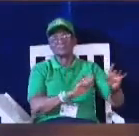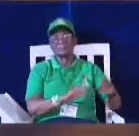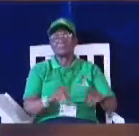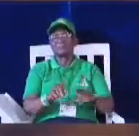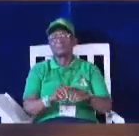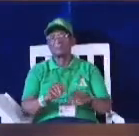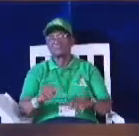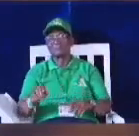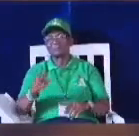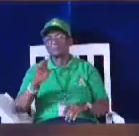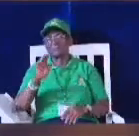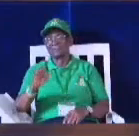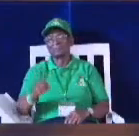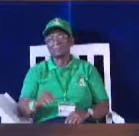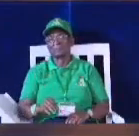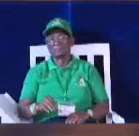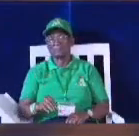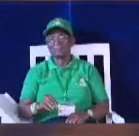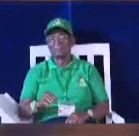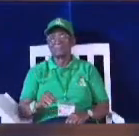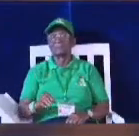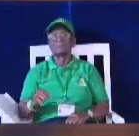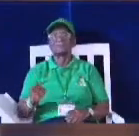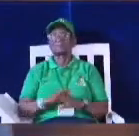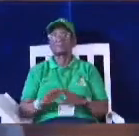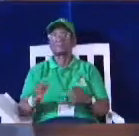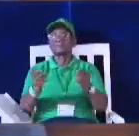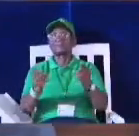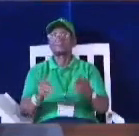useless in your life.